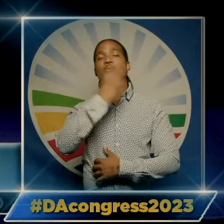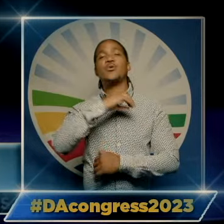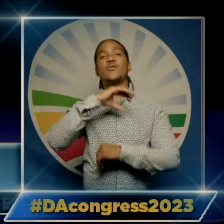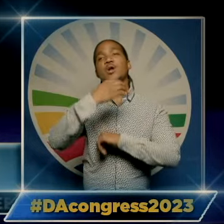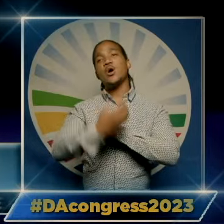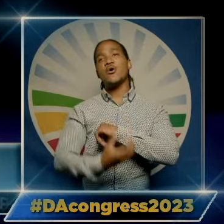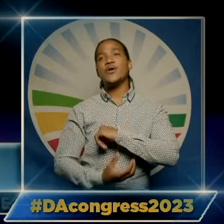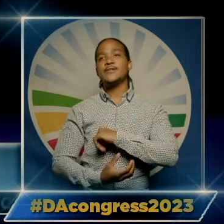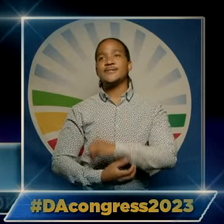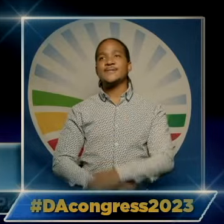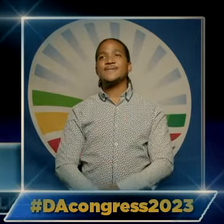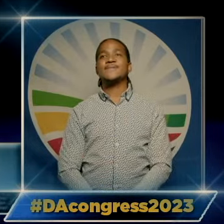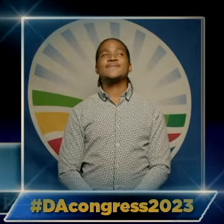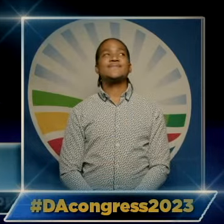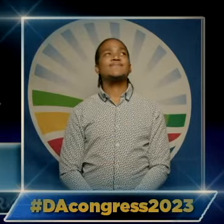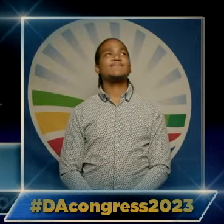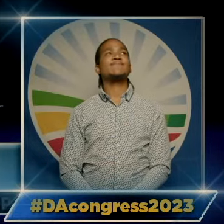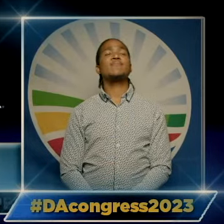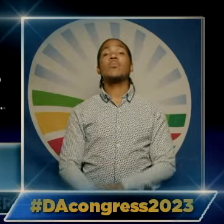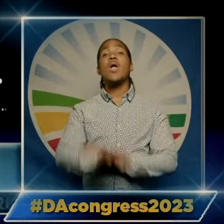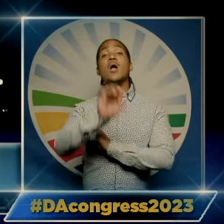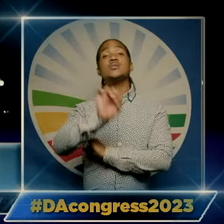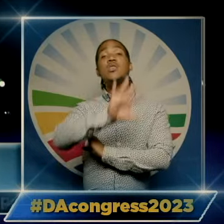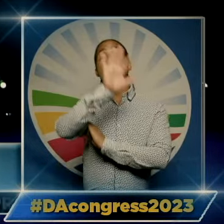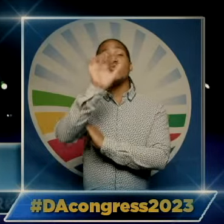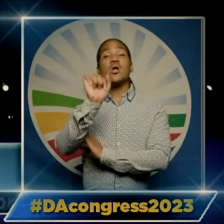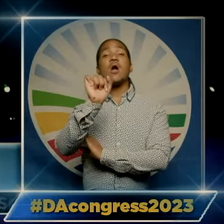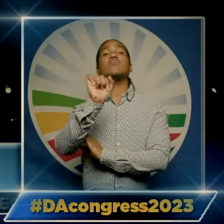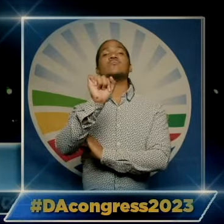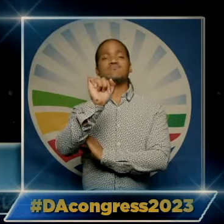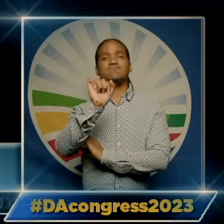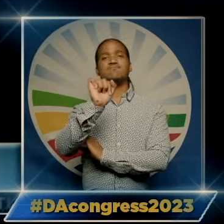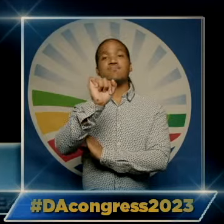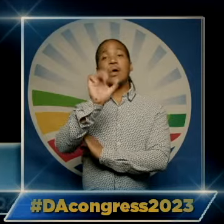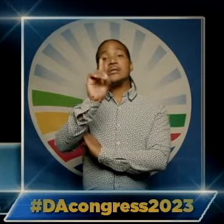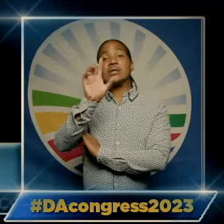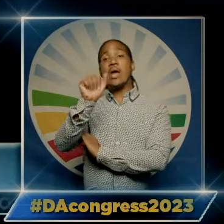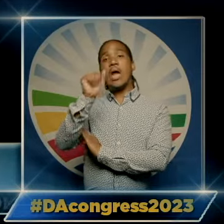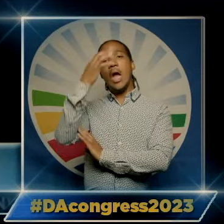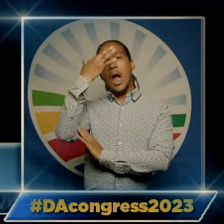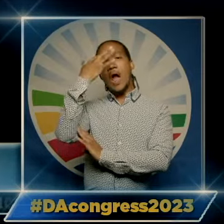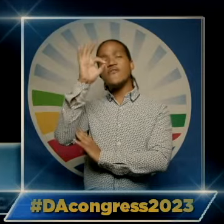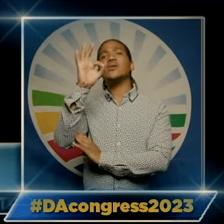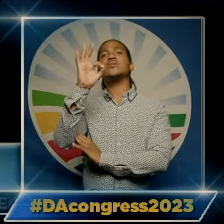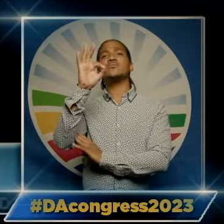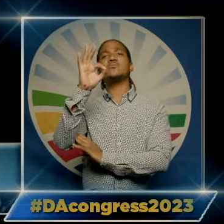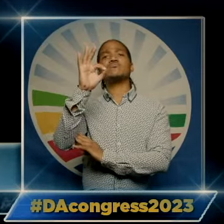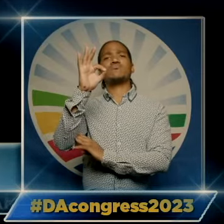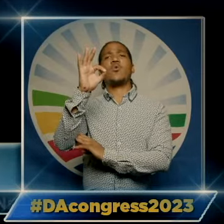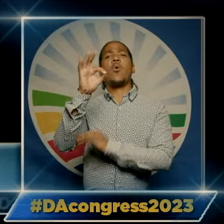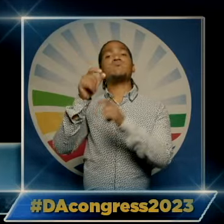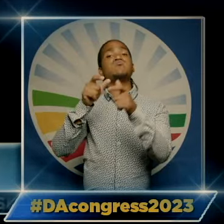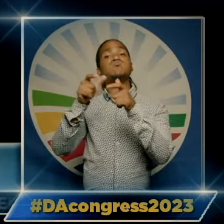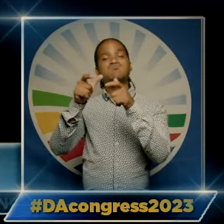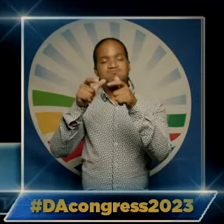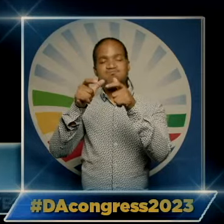Congress. Across South Africa, DA governments are bringing about change and making